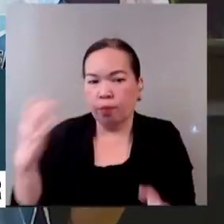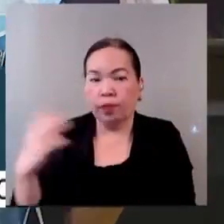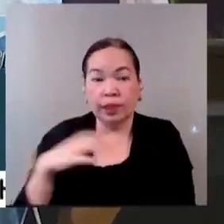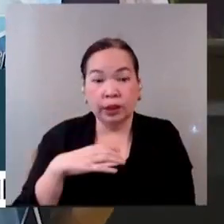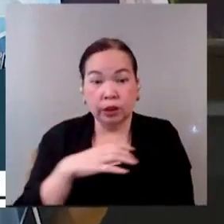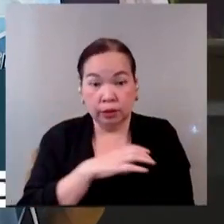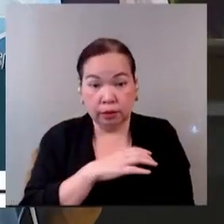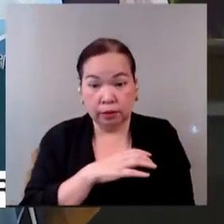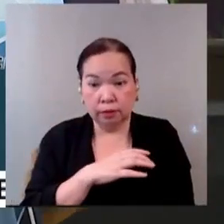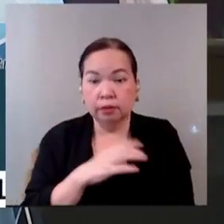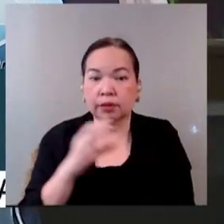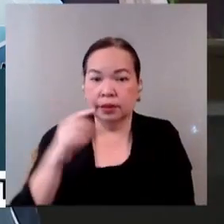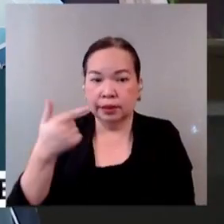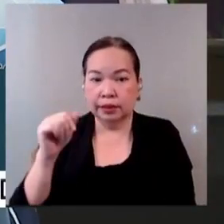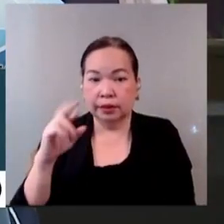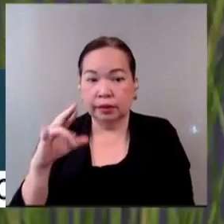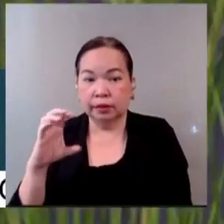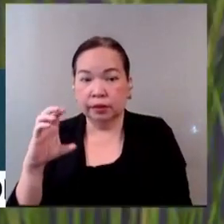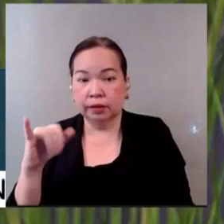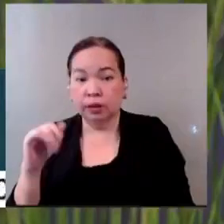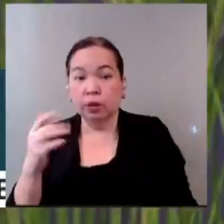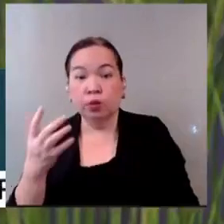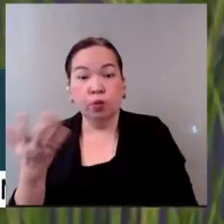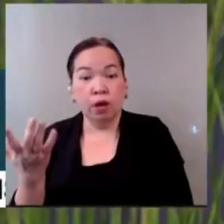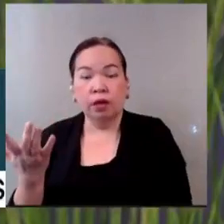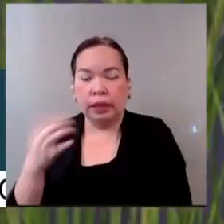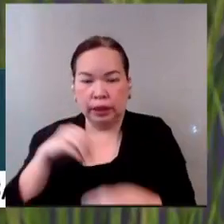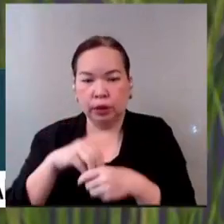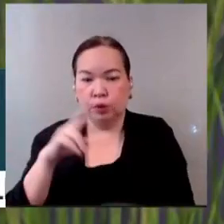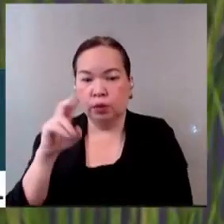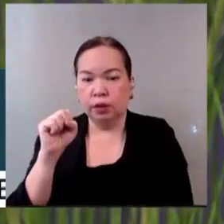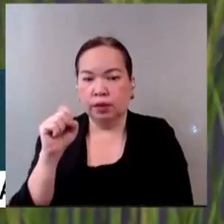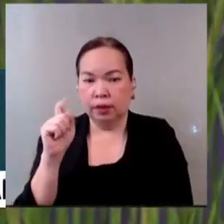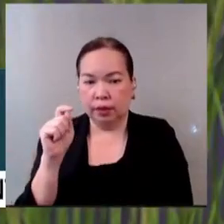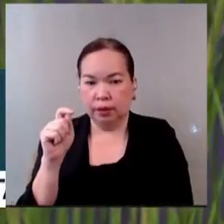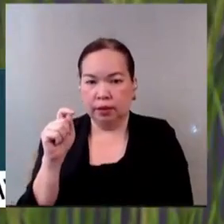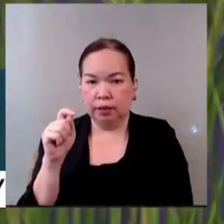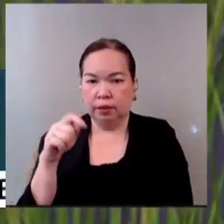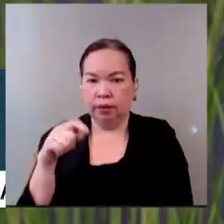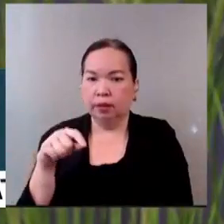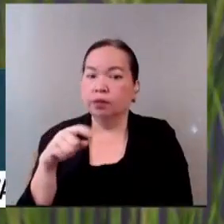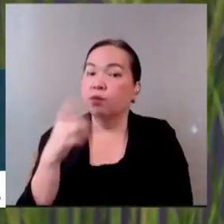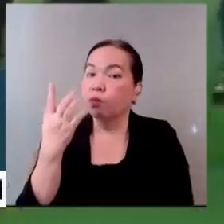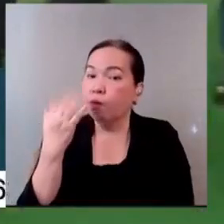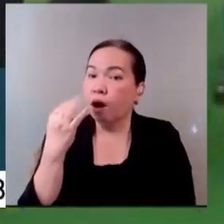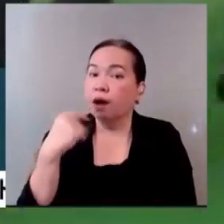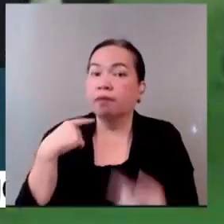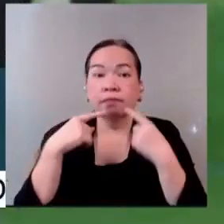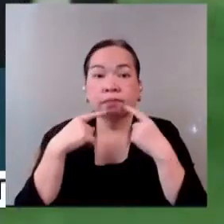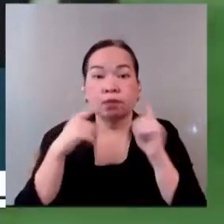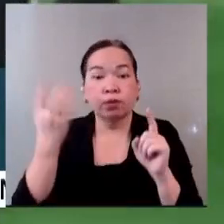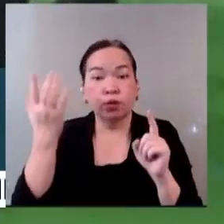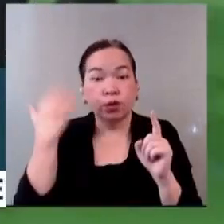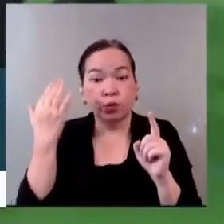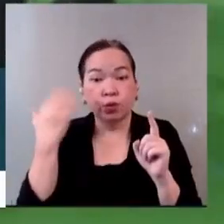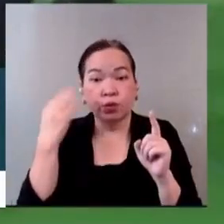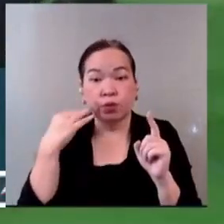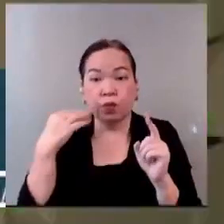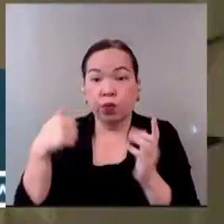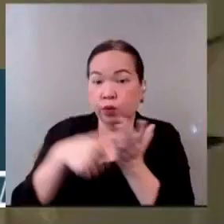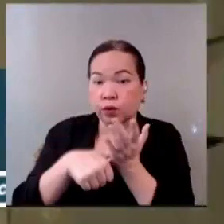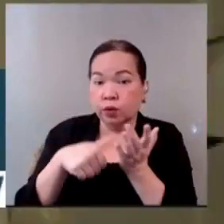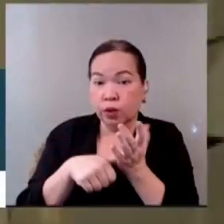at the University of Santo Tomas, or USC. According to Garcia, because of the successful pilot run of mall voting during